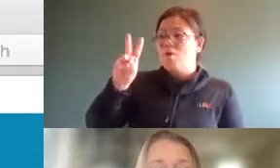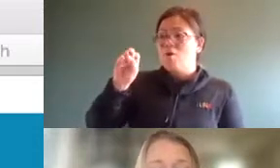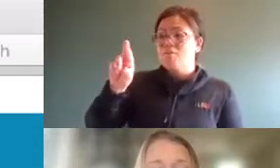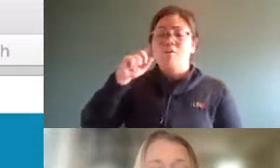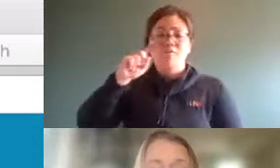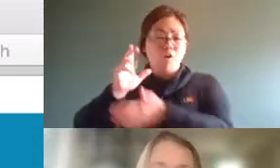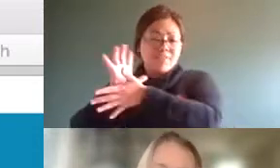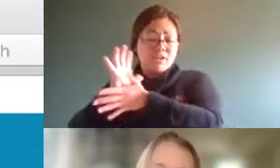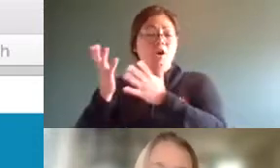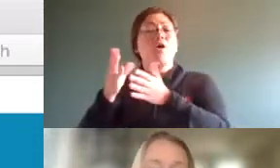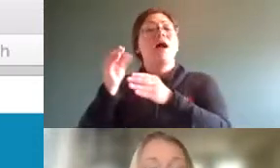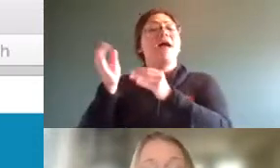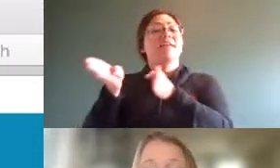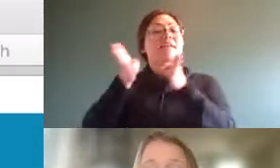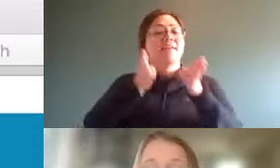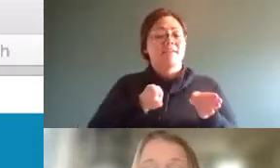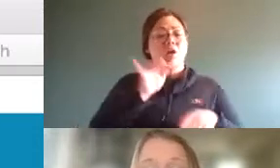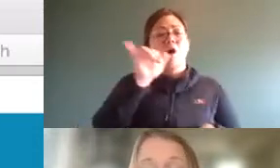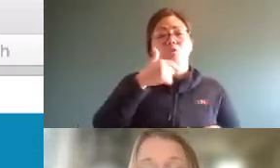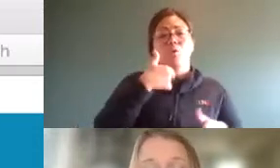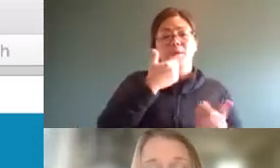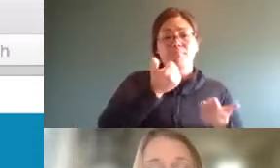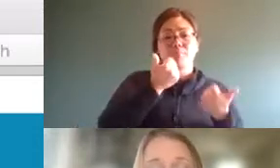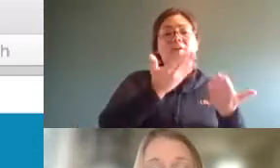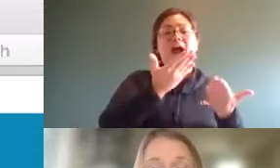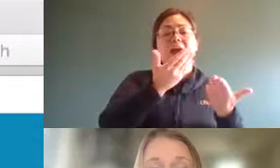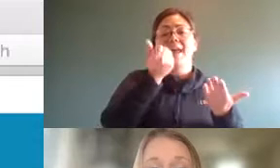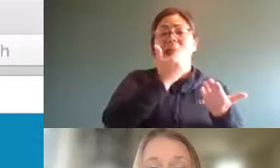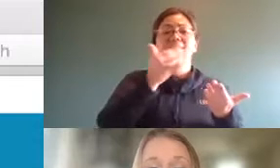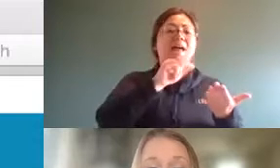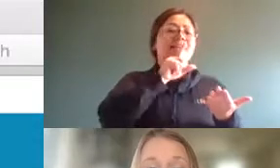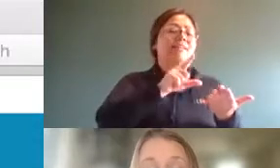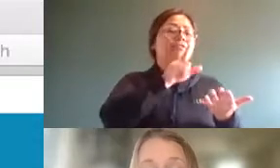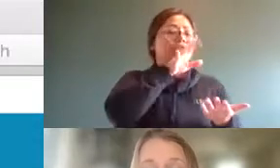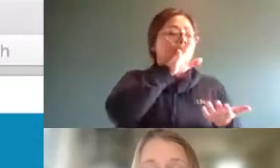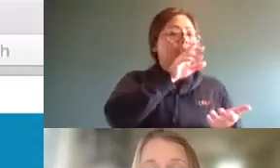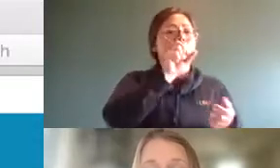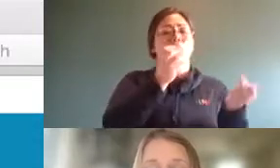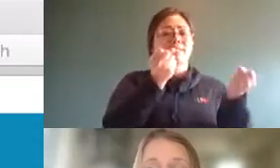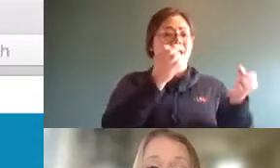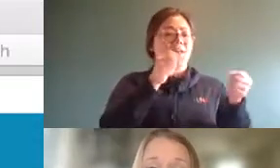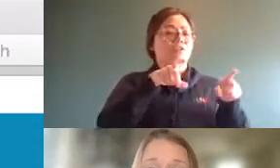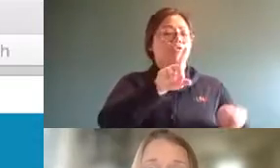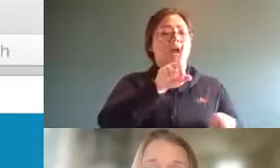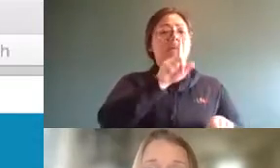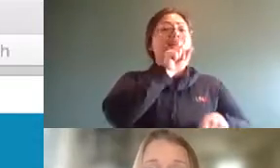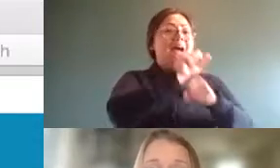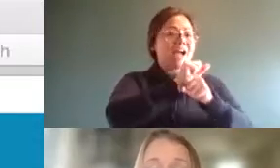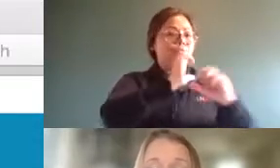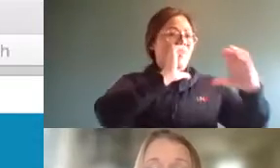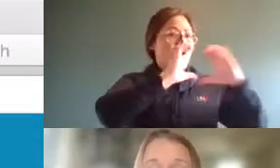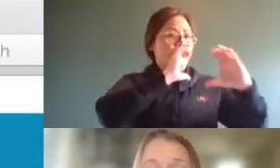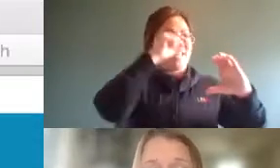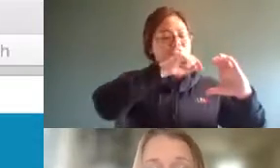And then we categorize anything that is spoken or signed during a live